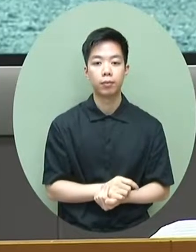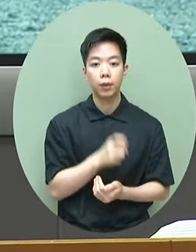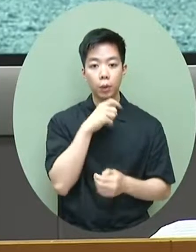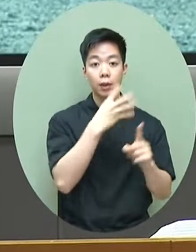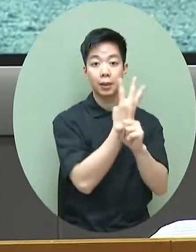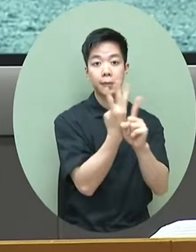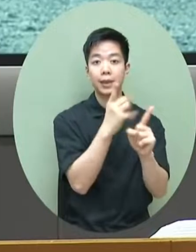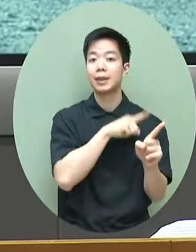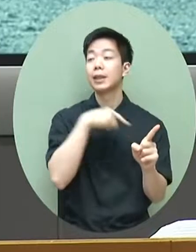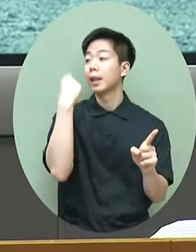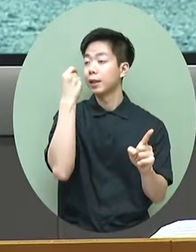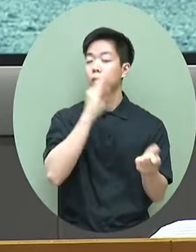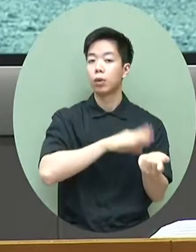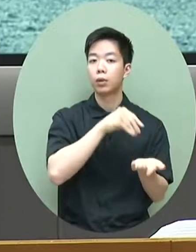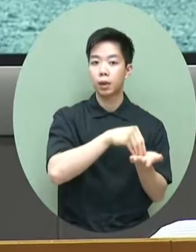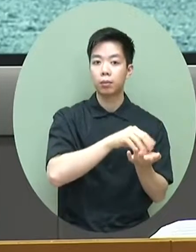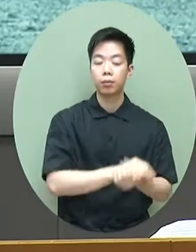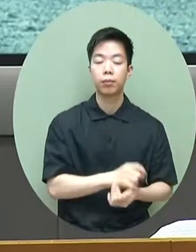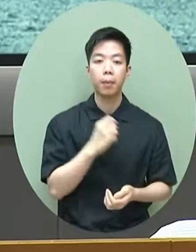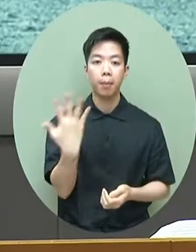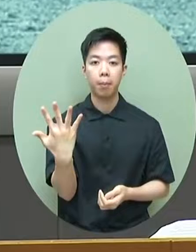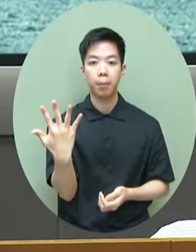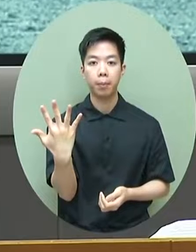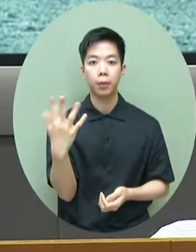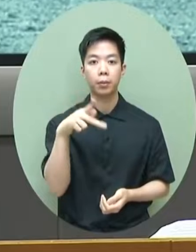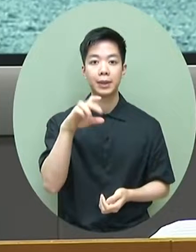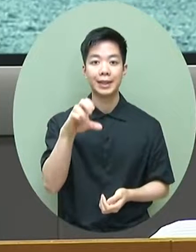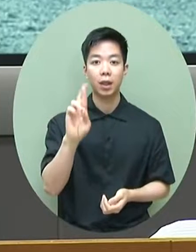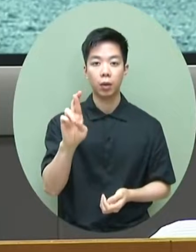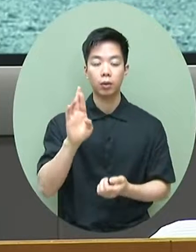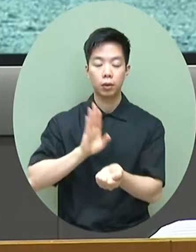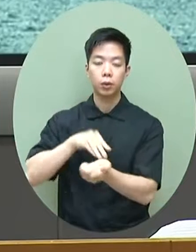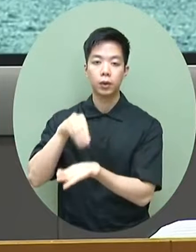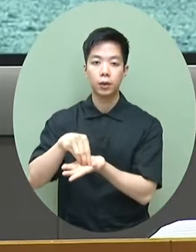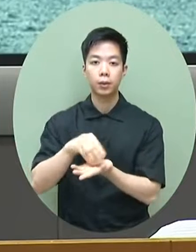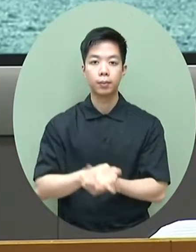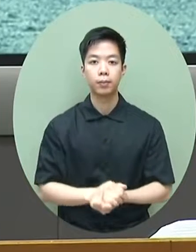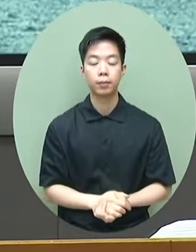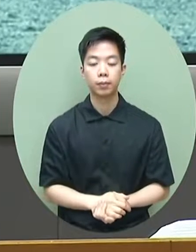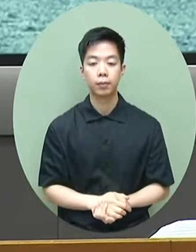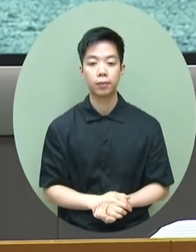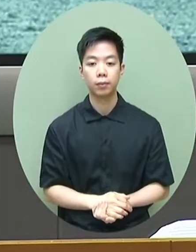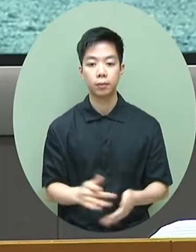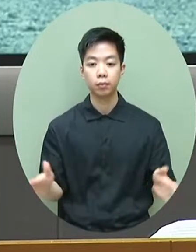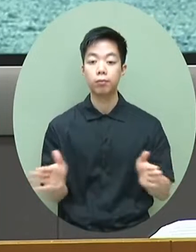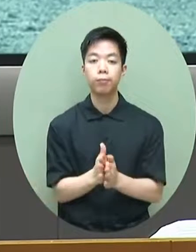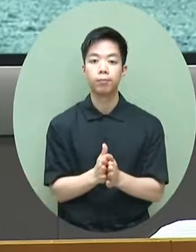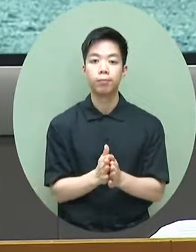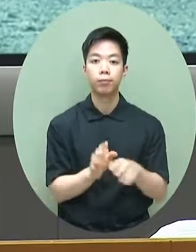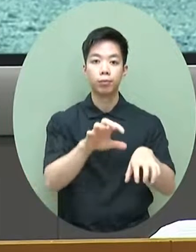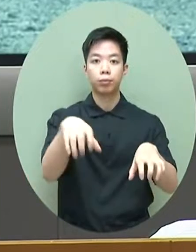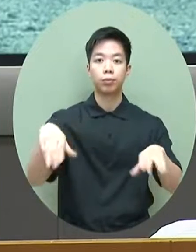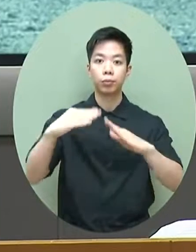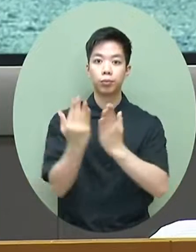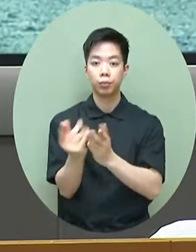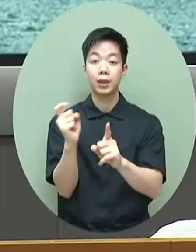by rapid antigen test and 5 by PCR. So altogether,